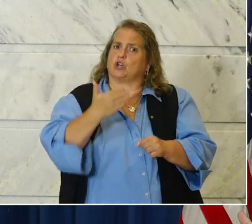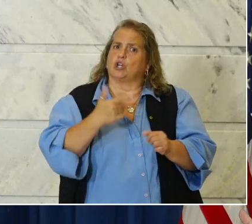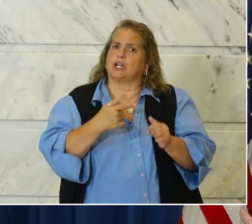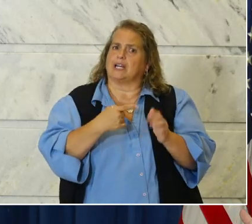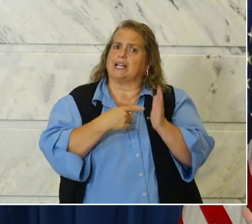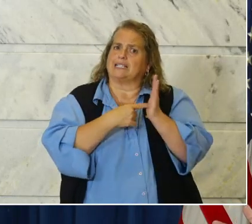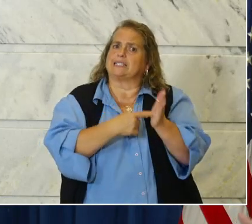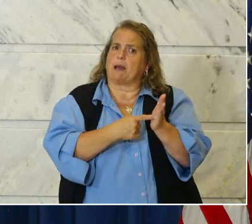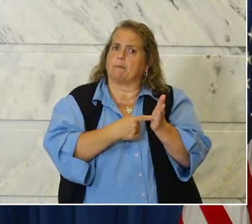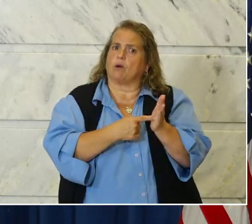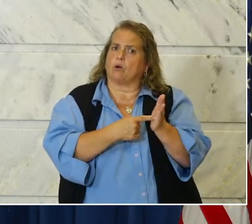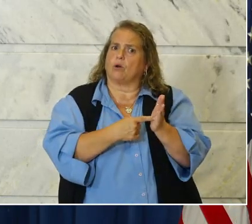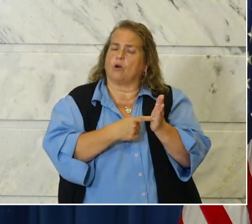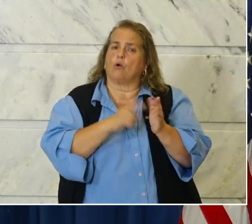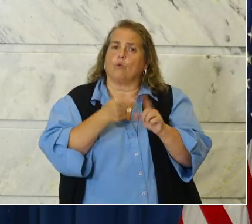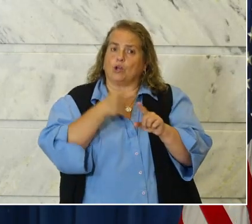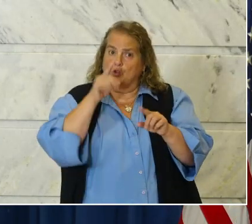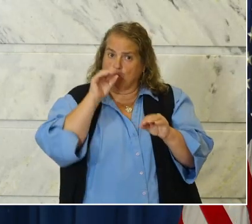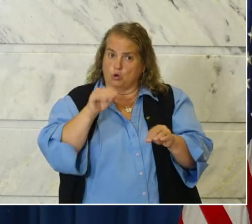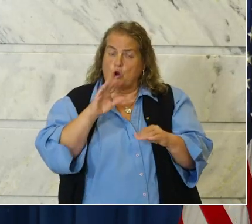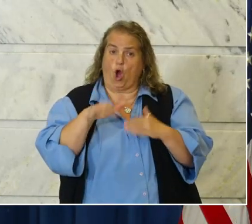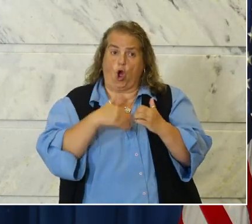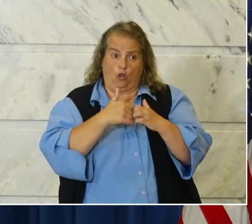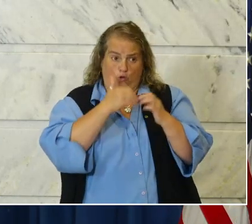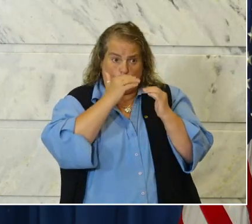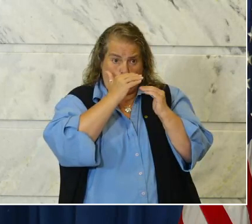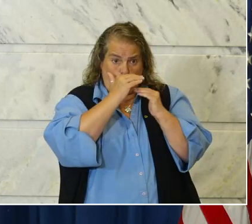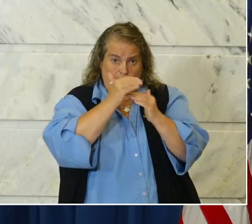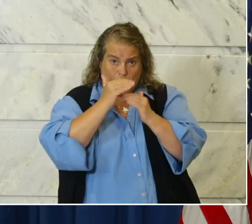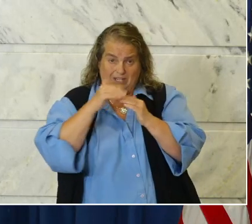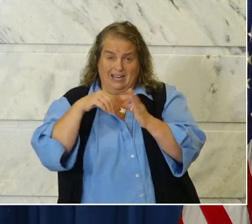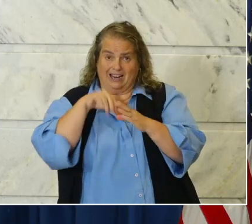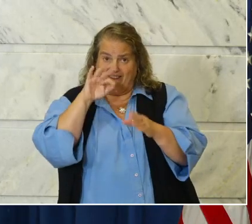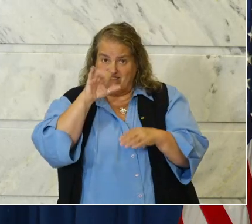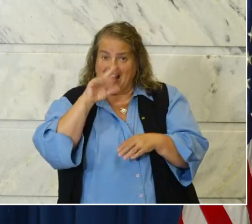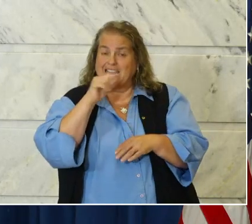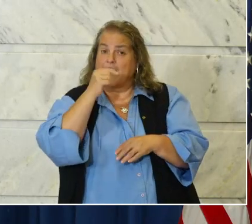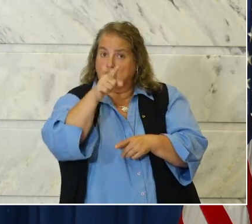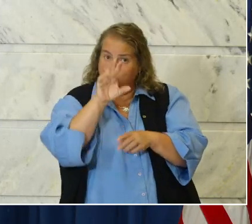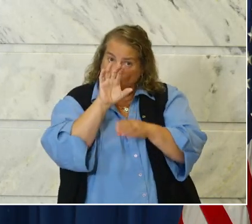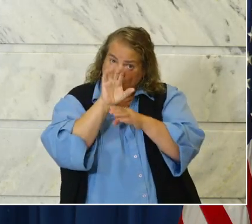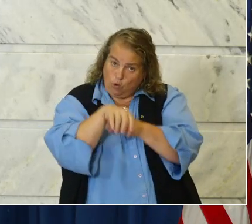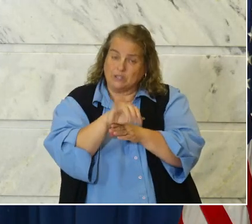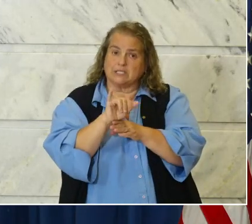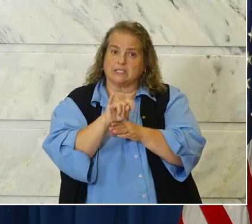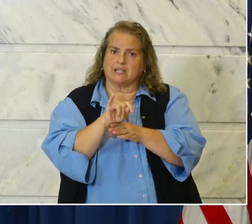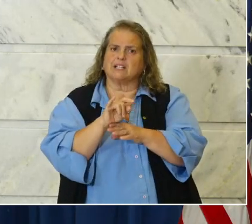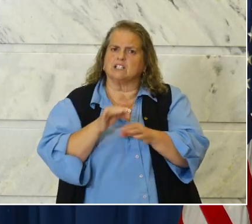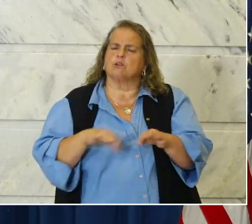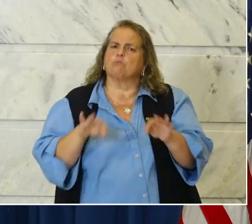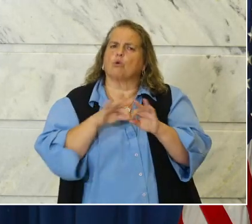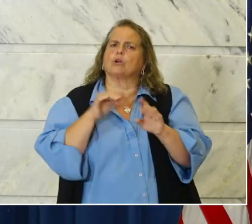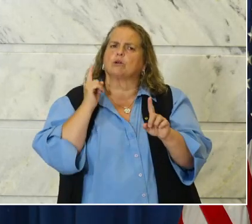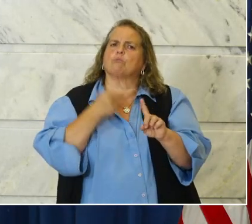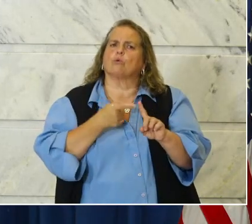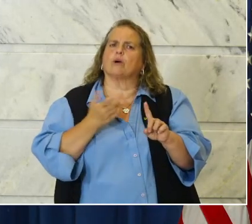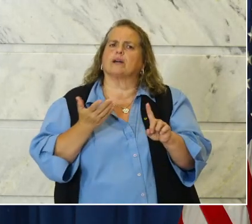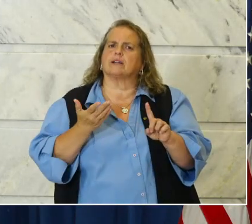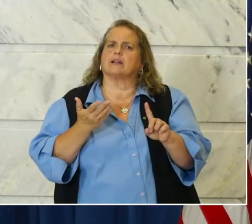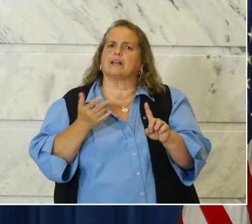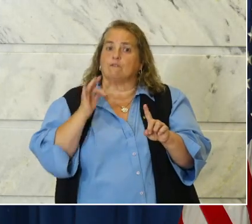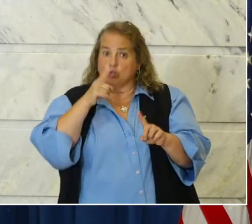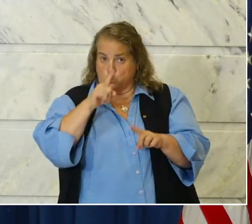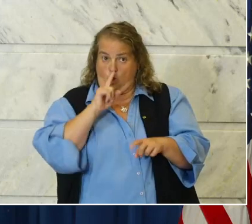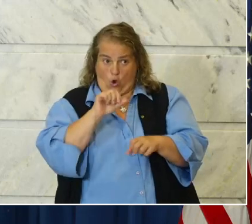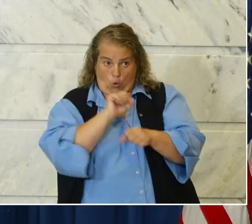Stadium that says when you put all the restrictions into effect and you enforce it. That's a really important point. You are out there working it